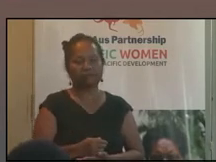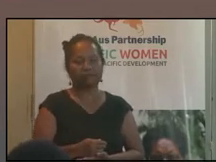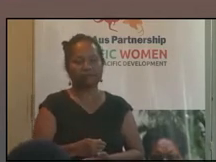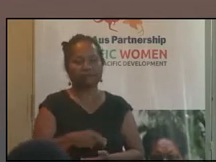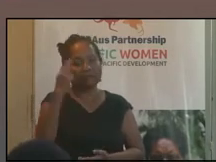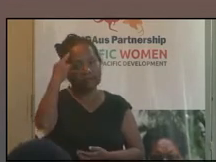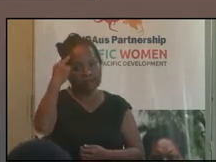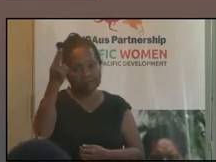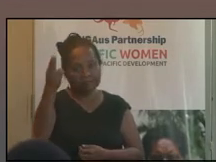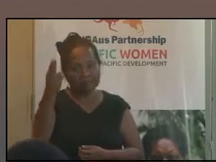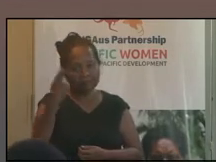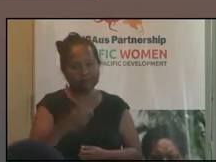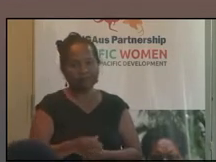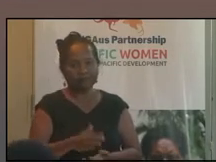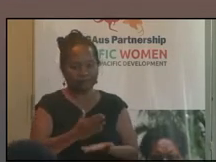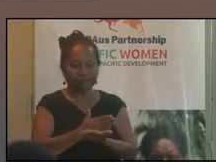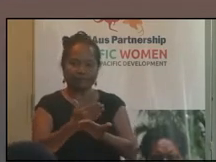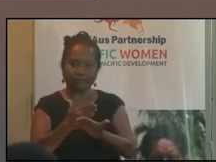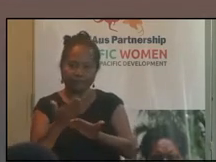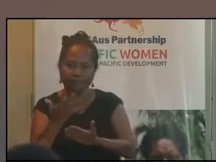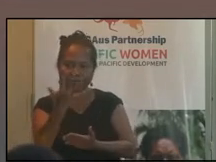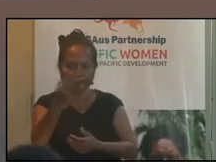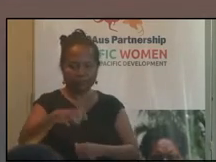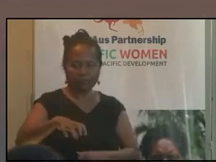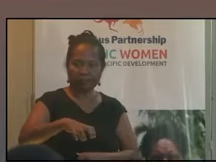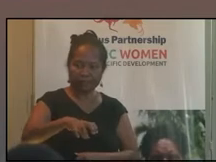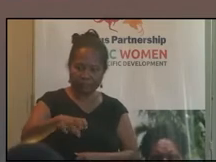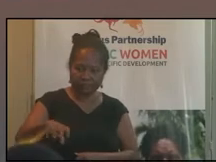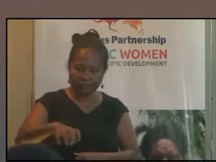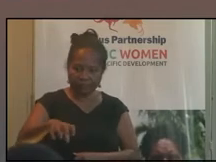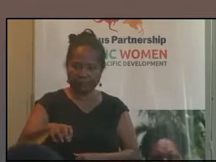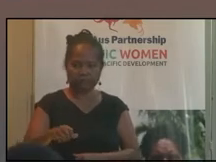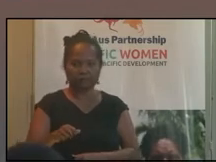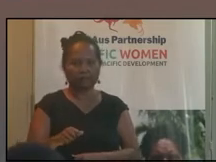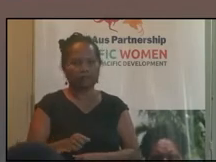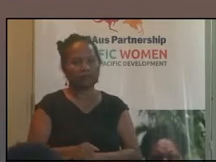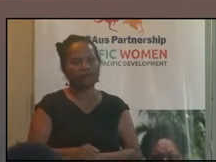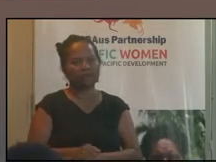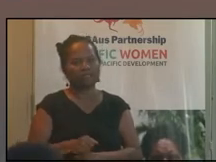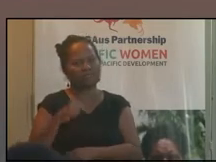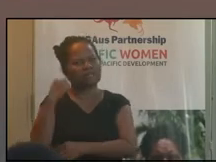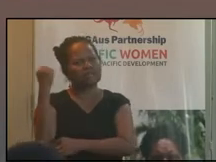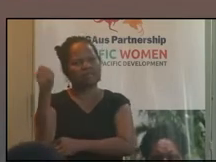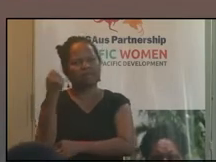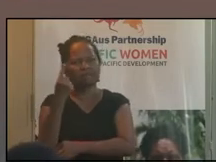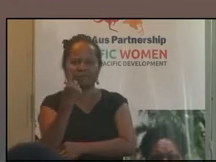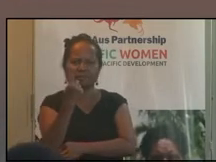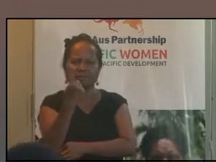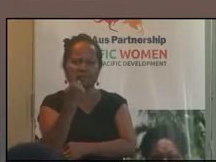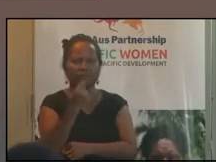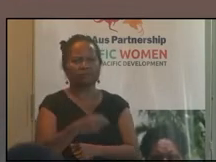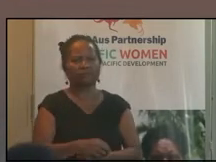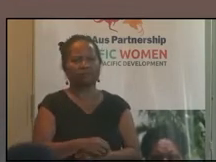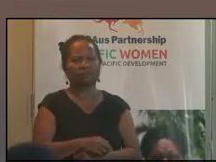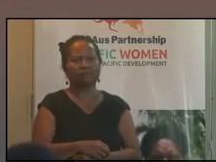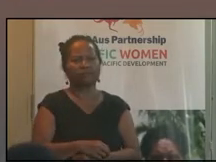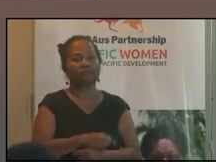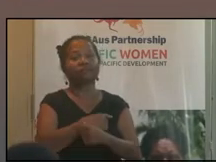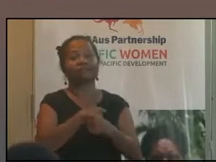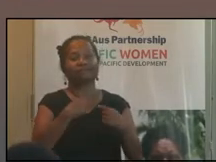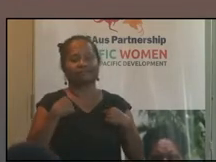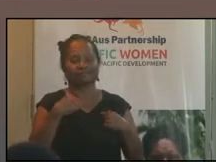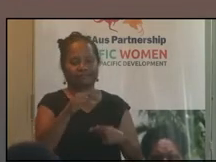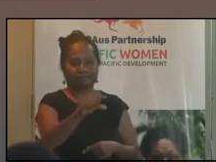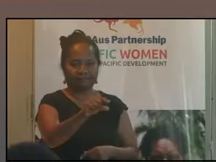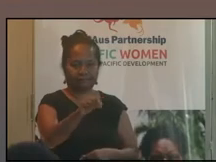regions. And unlike Samoa, where if you have one in, then you go for a four to be appointed